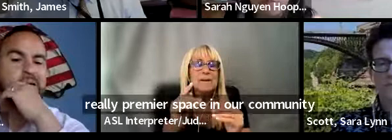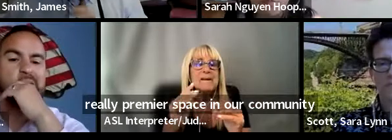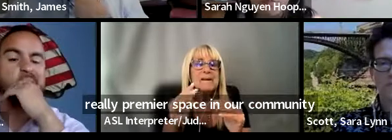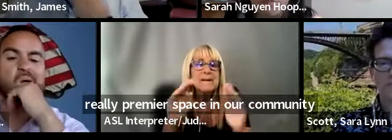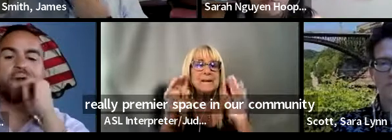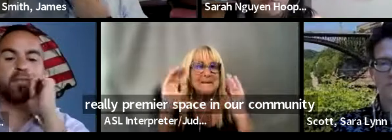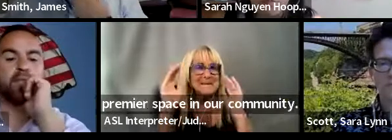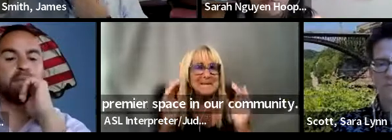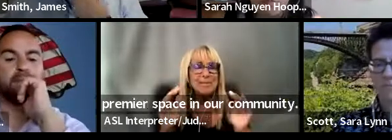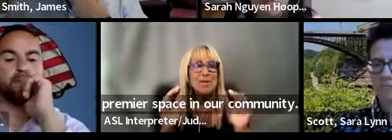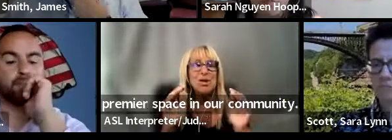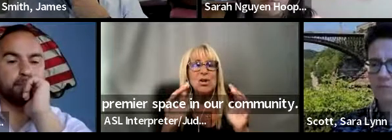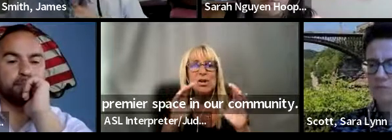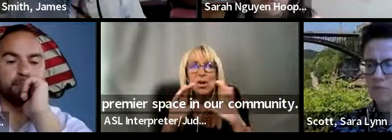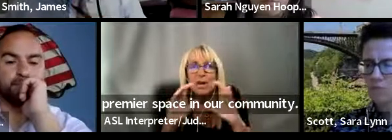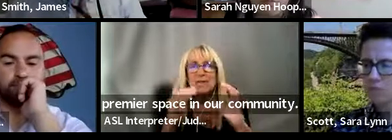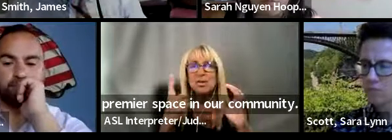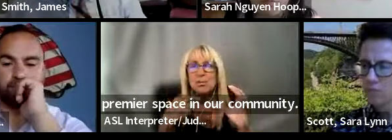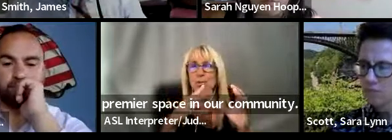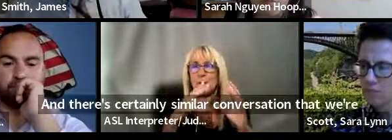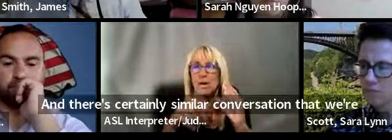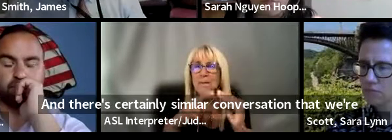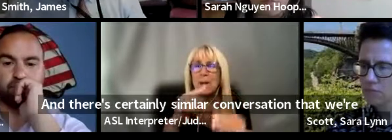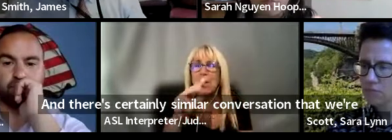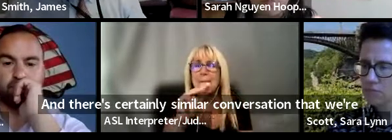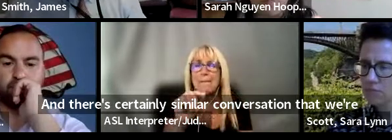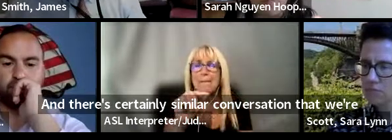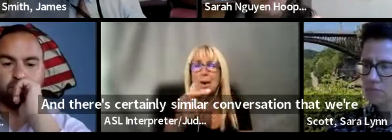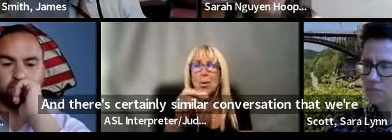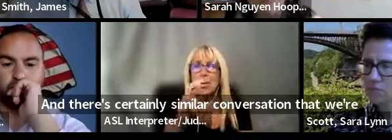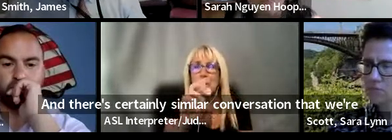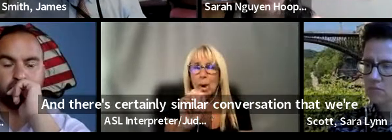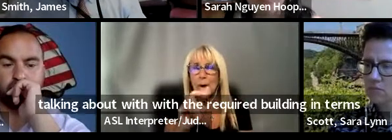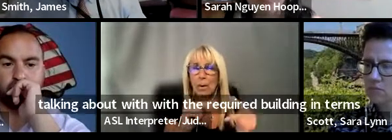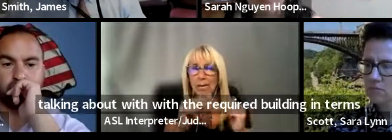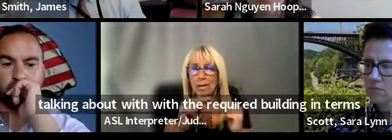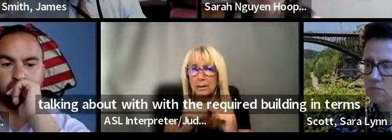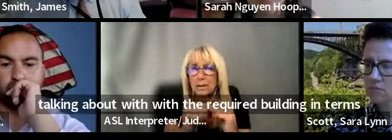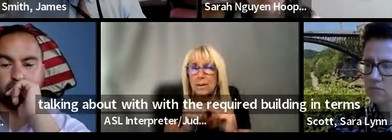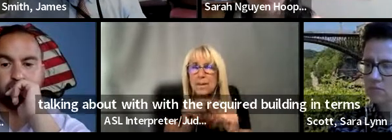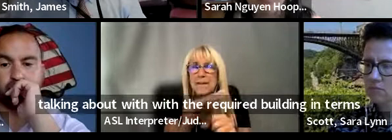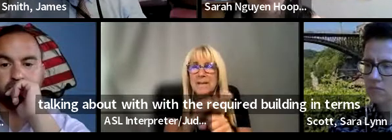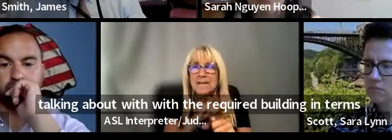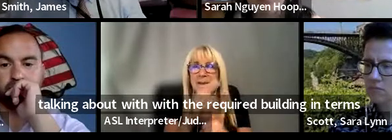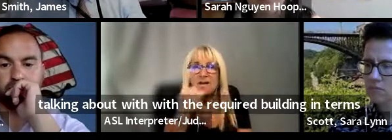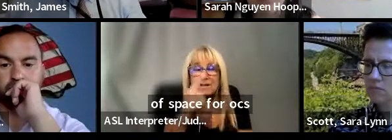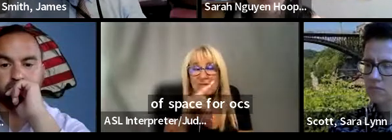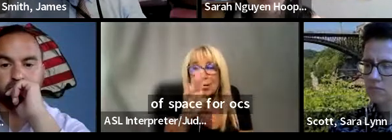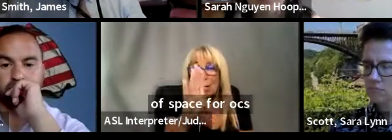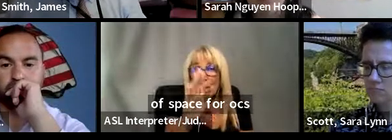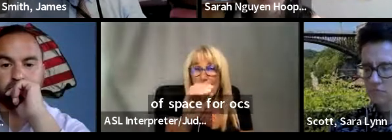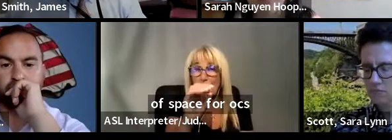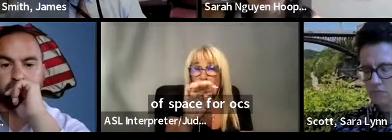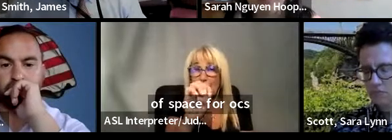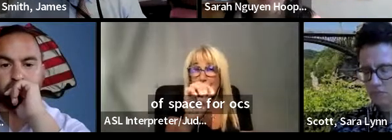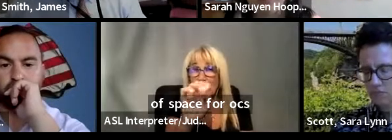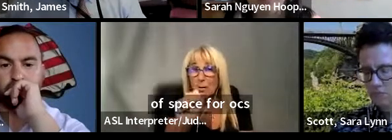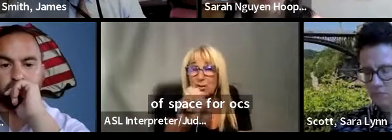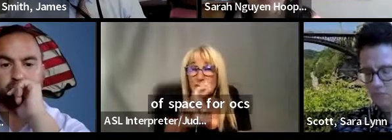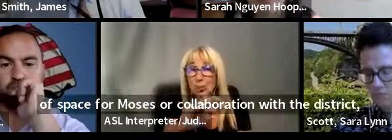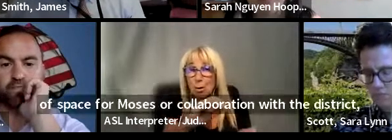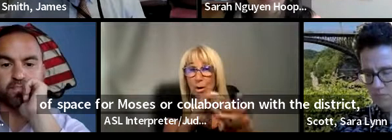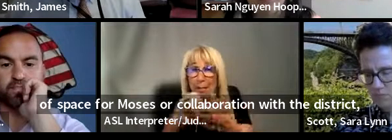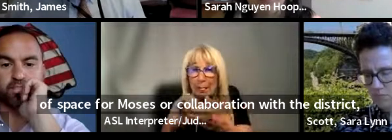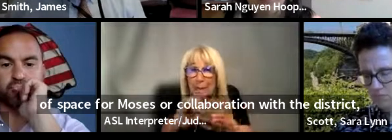about with the McGuire building in terms of space for BOCES or collaboration with the district, et